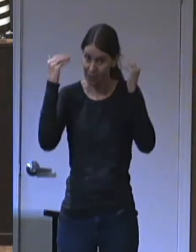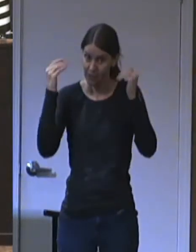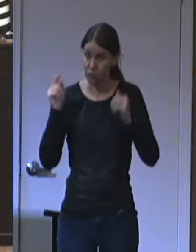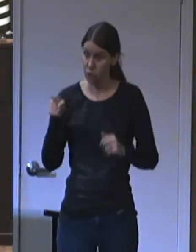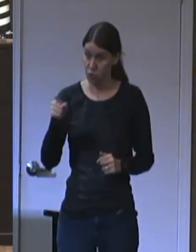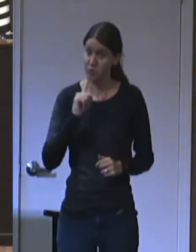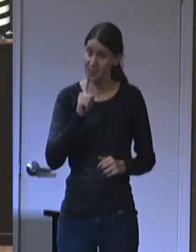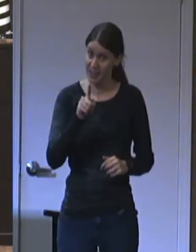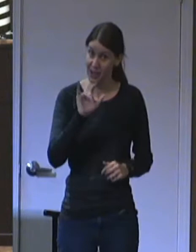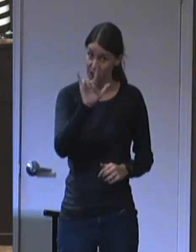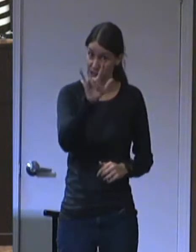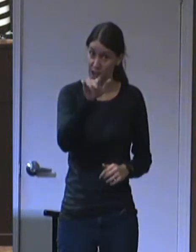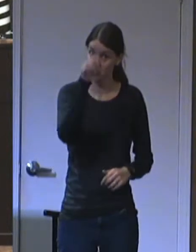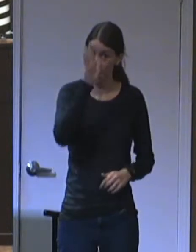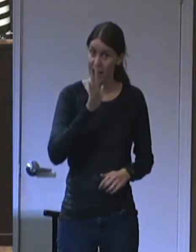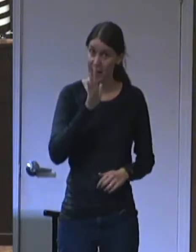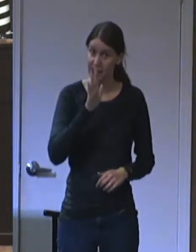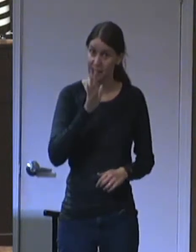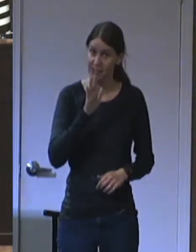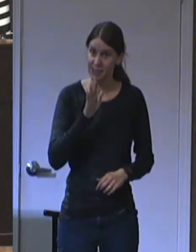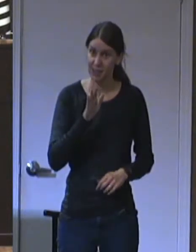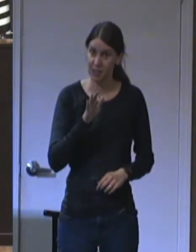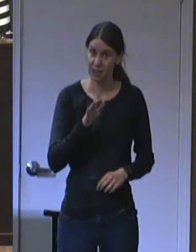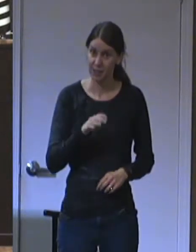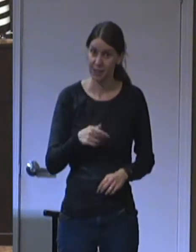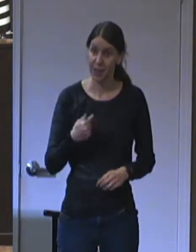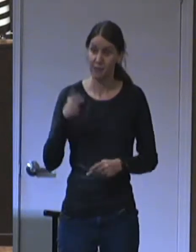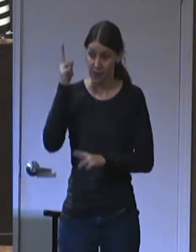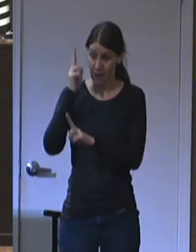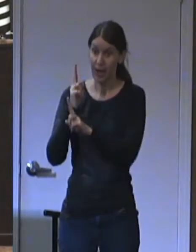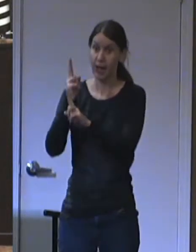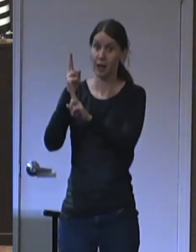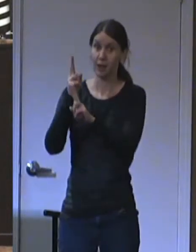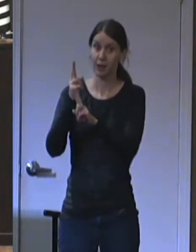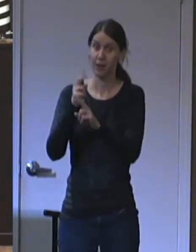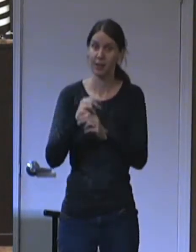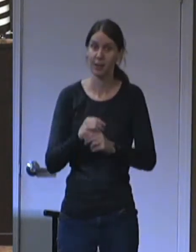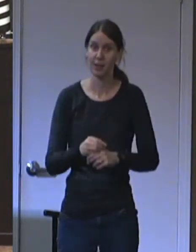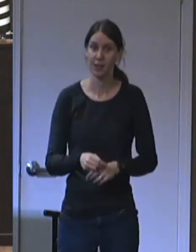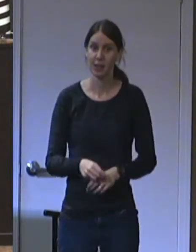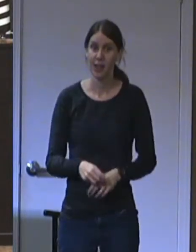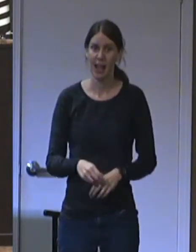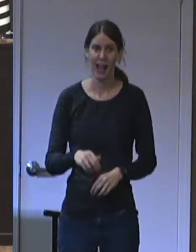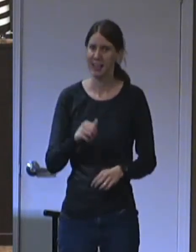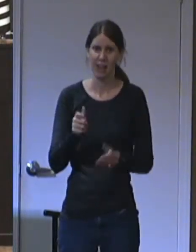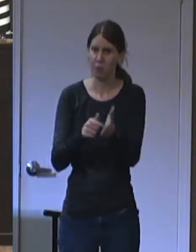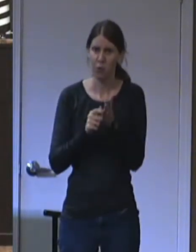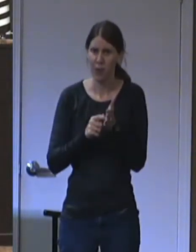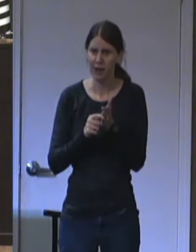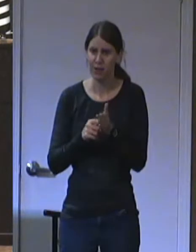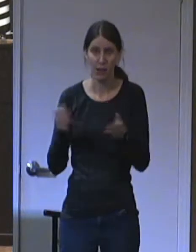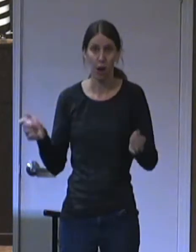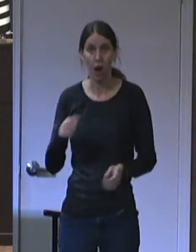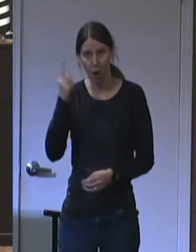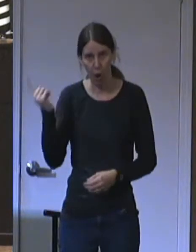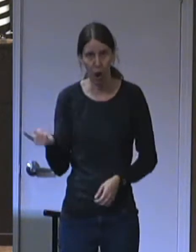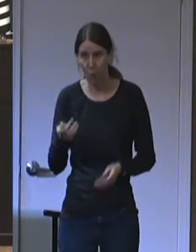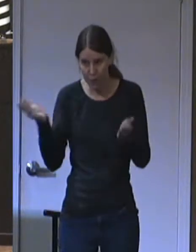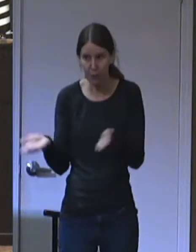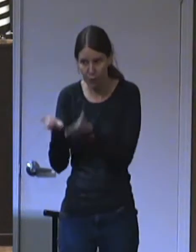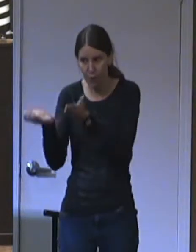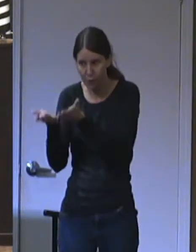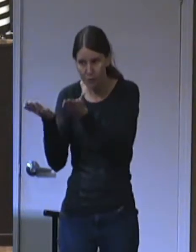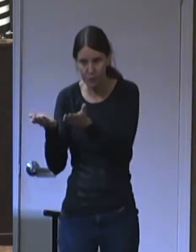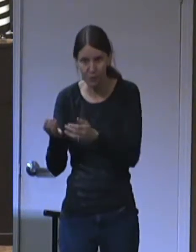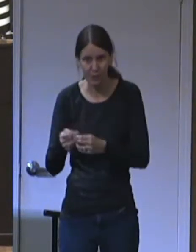love God, and you know, when you work for the Lord, you ought to have a high standard, you ought to be going. I shouldn't have to pat you on the back and lift you up all the time, But you know what?